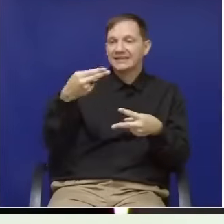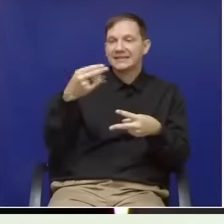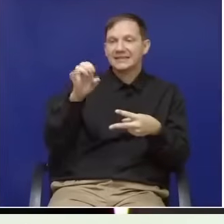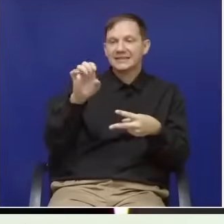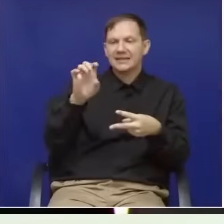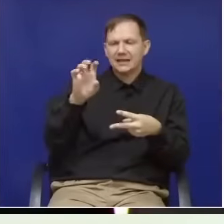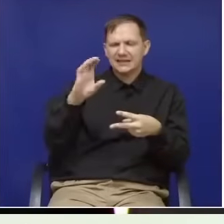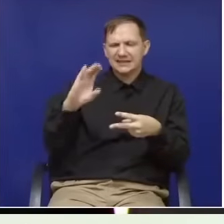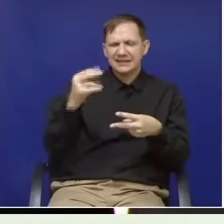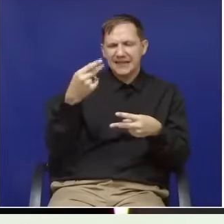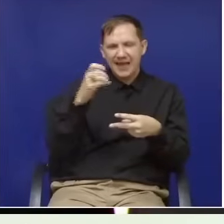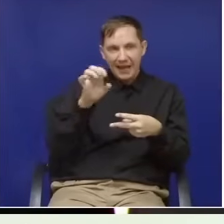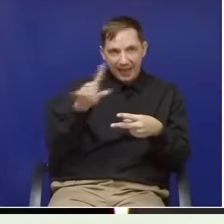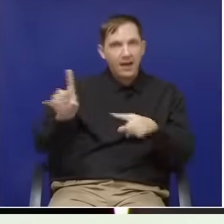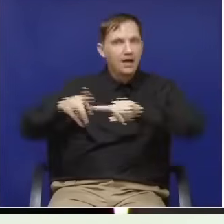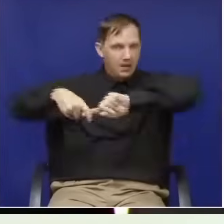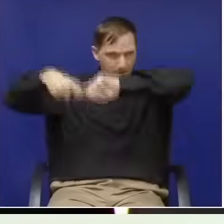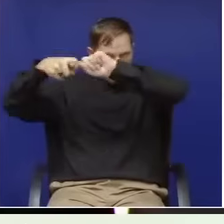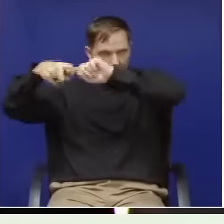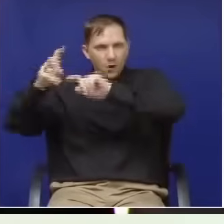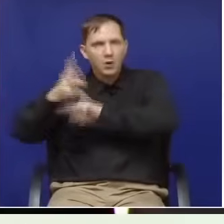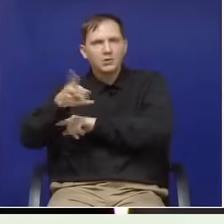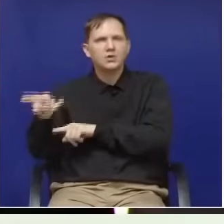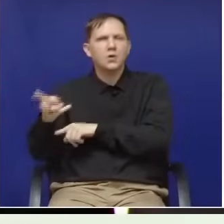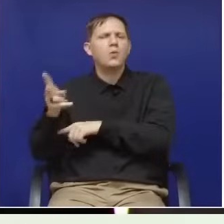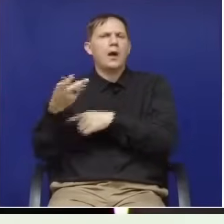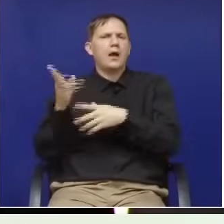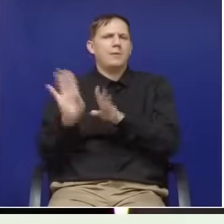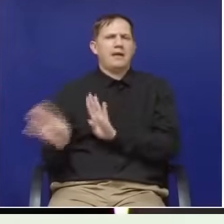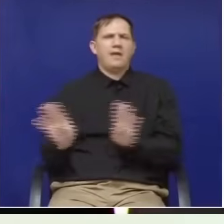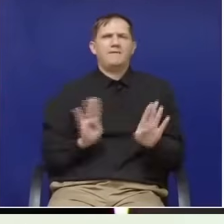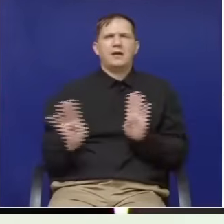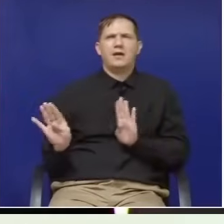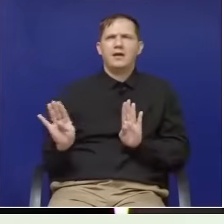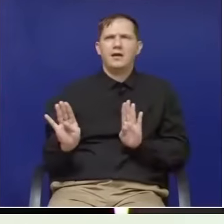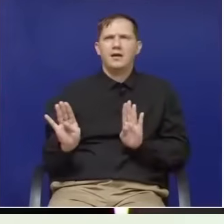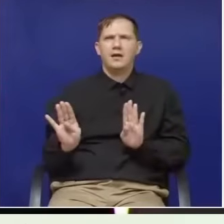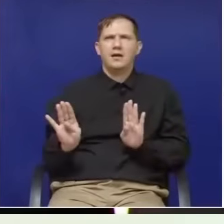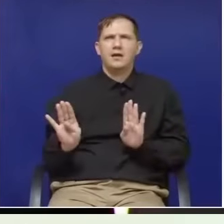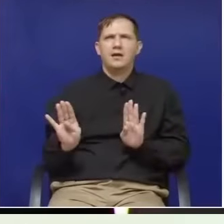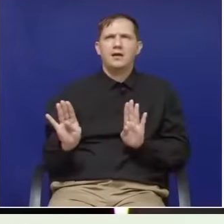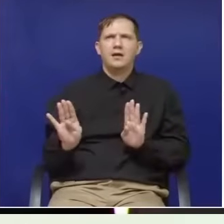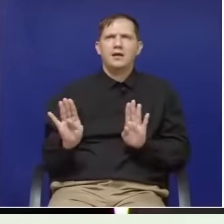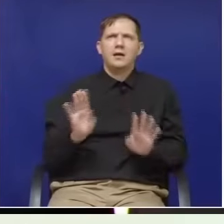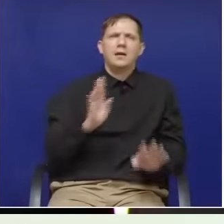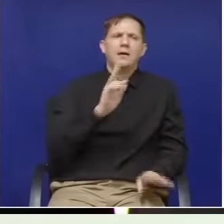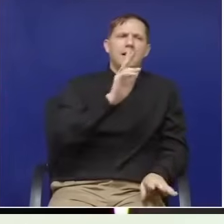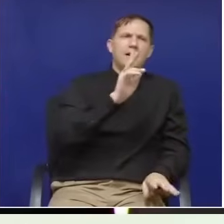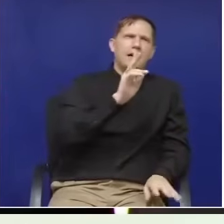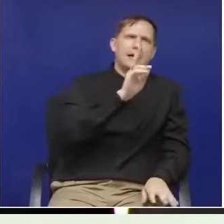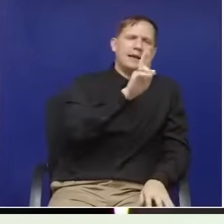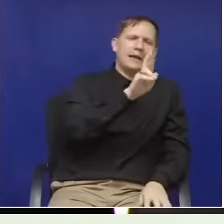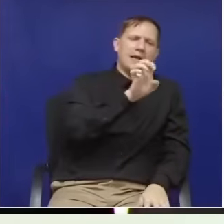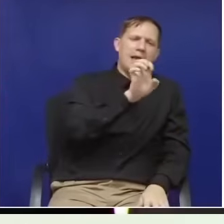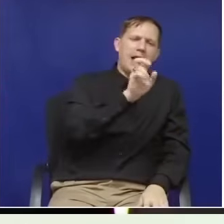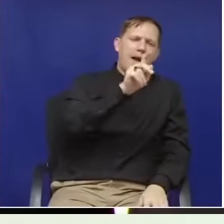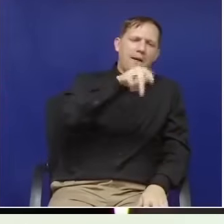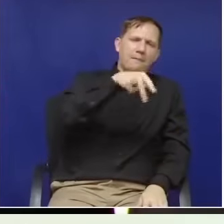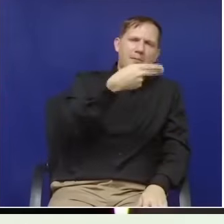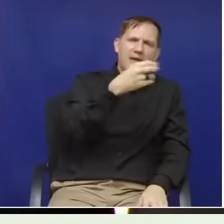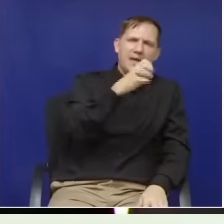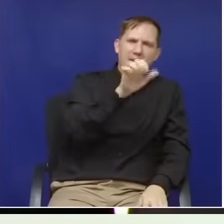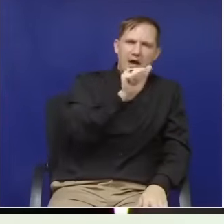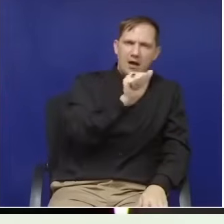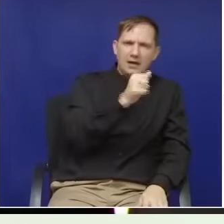also suspended with concerns of conduct. Ria Pierre, after the commission of Falam,